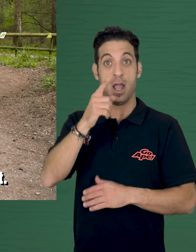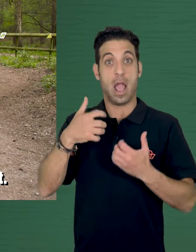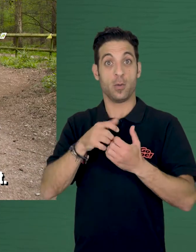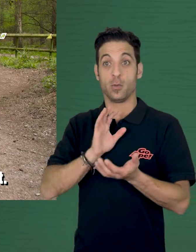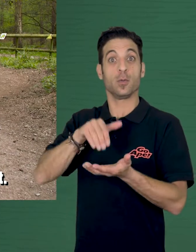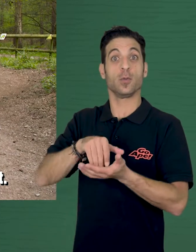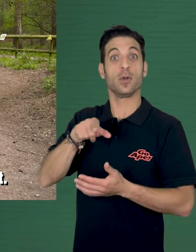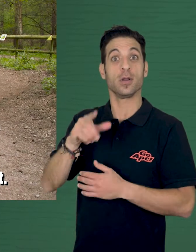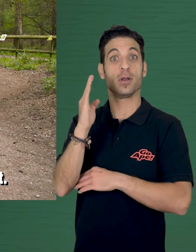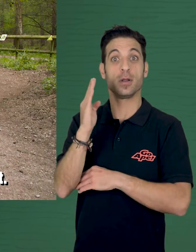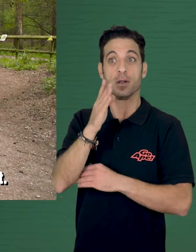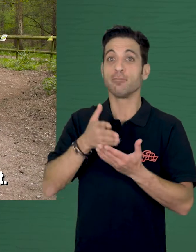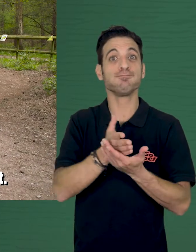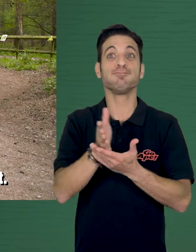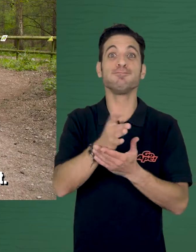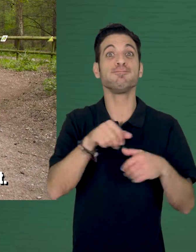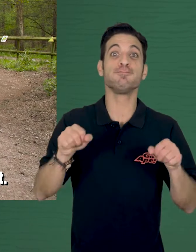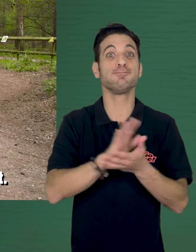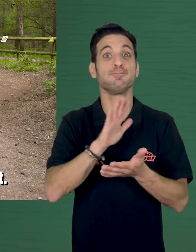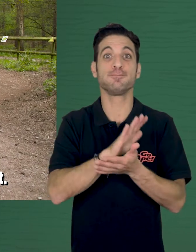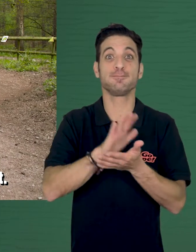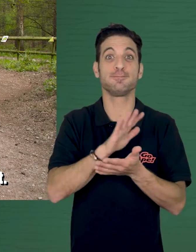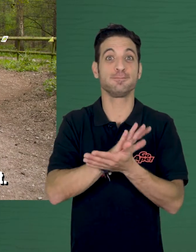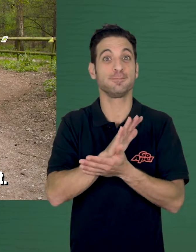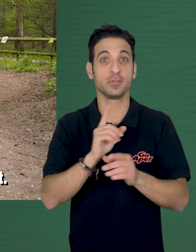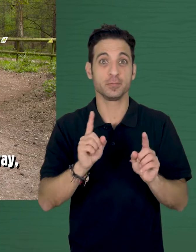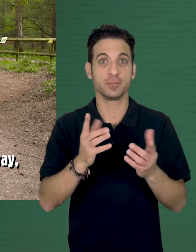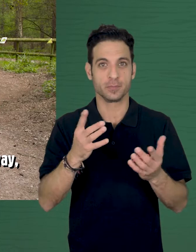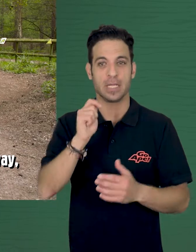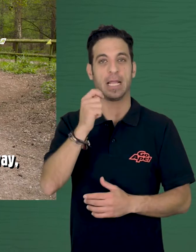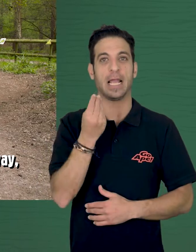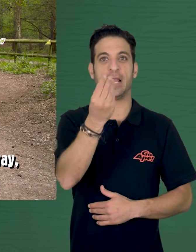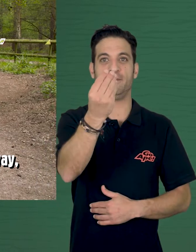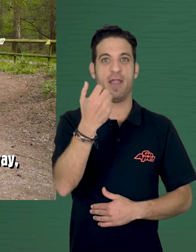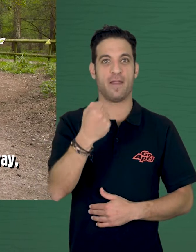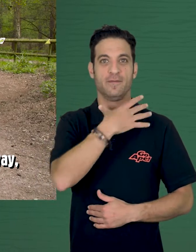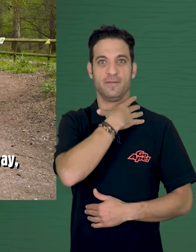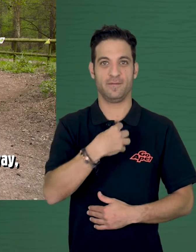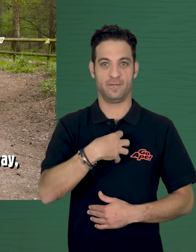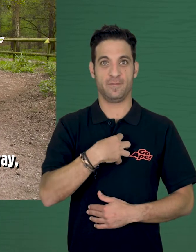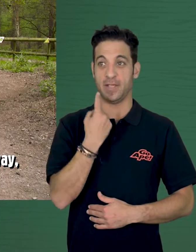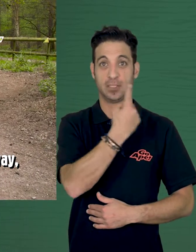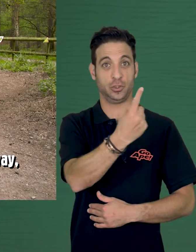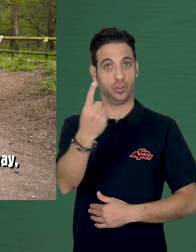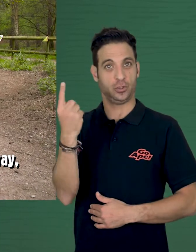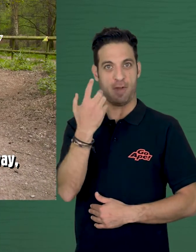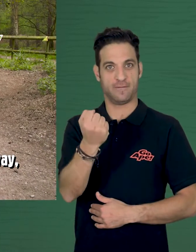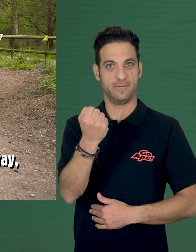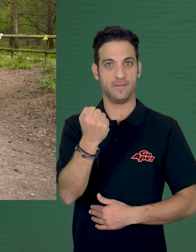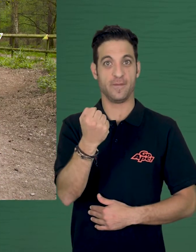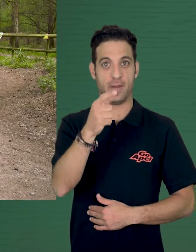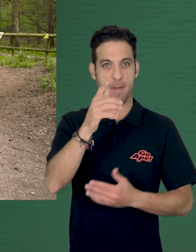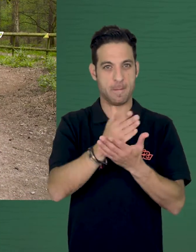what you guys will be doing is standing on top of it and enjoying the ride through the forest. You'll also be given the key that goes with your Segway. Each one has